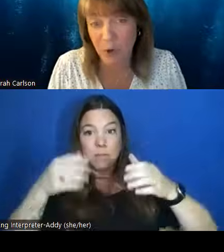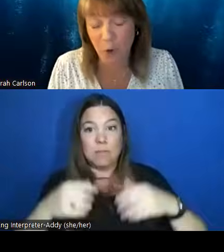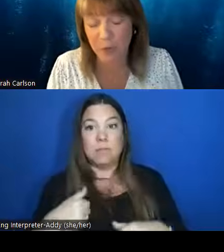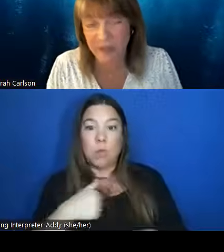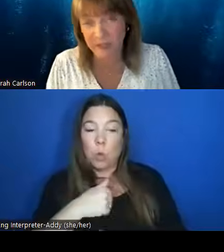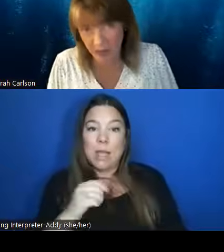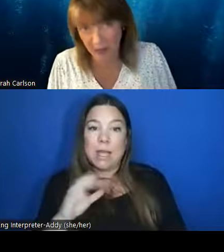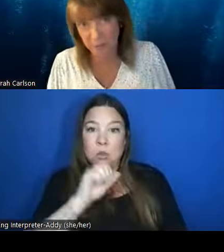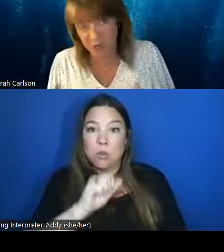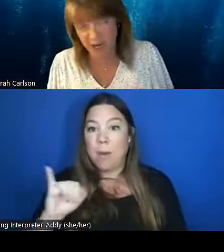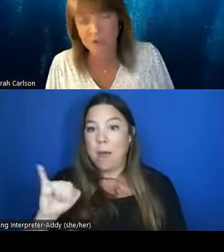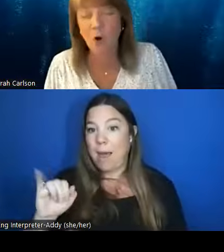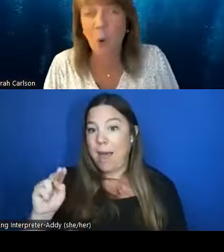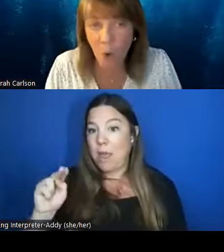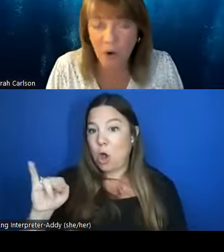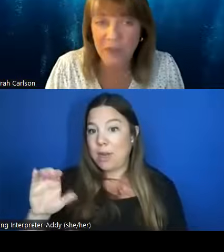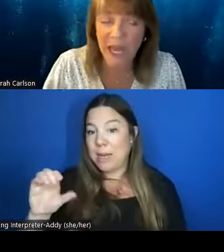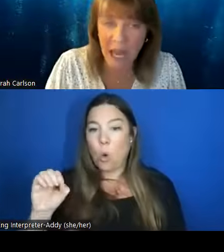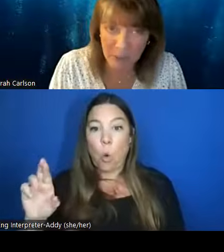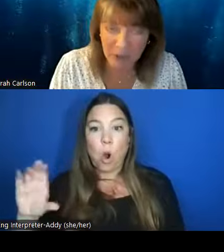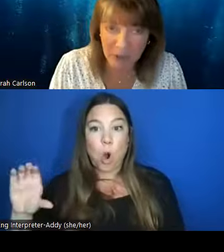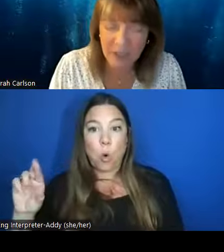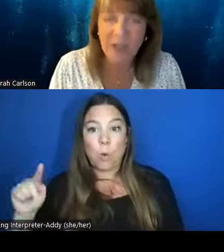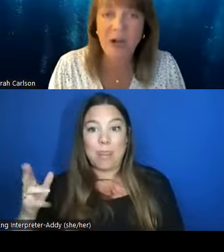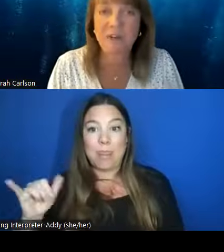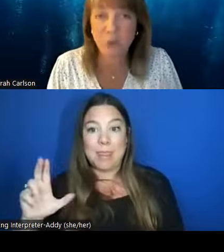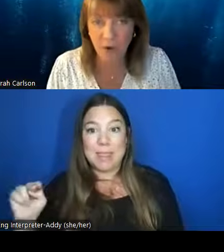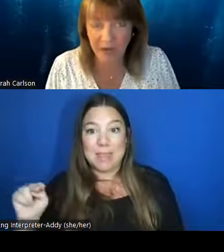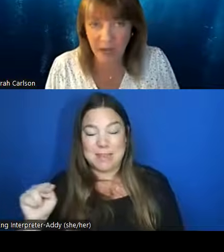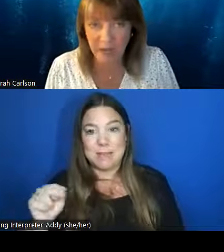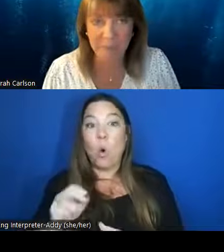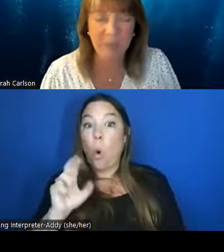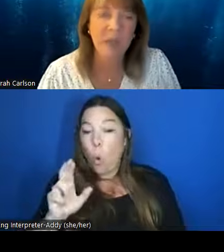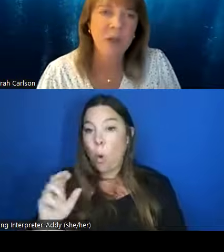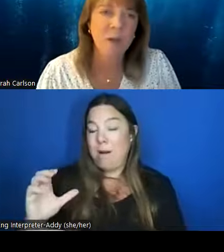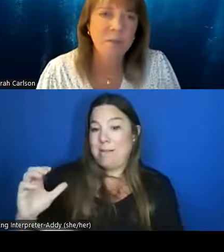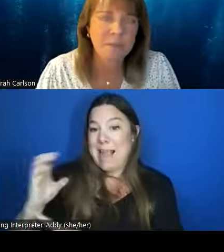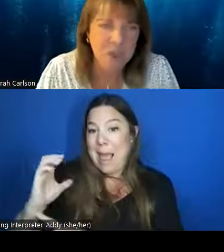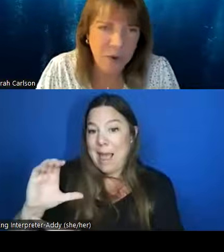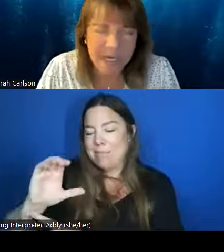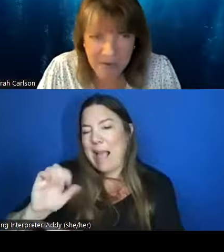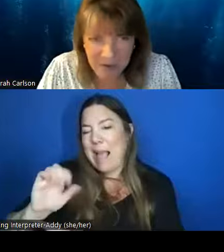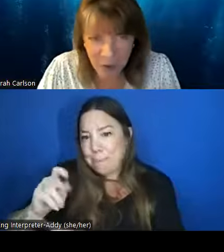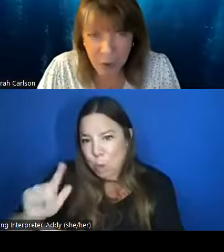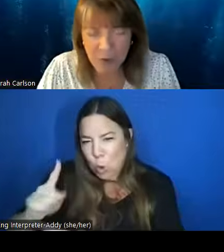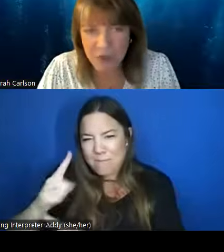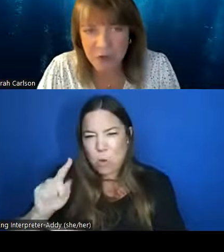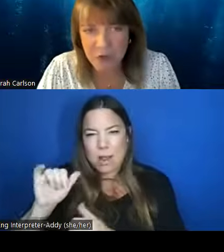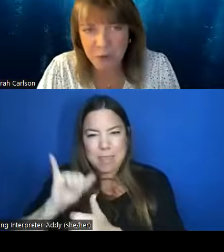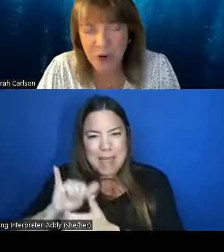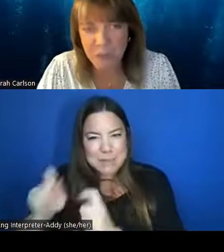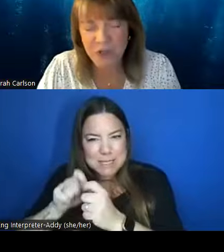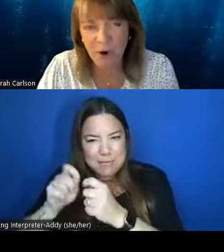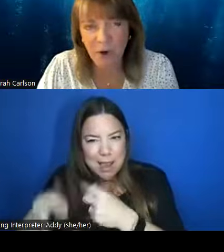Ionic or Corinthian column shaft, or the capital of a Doric column. So even though